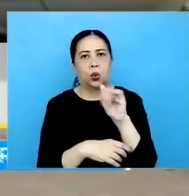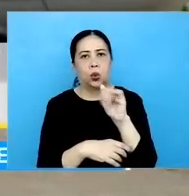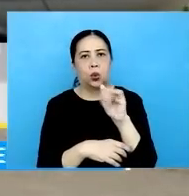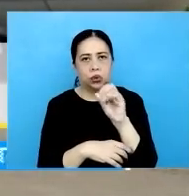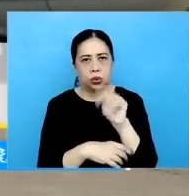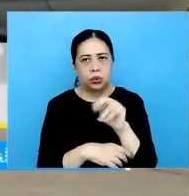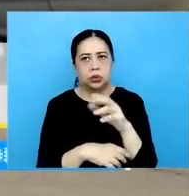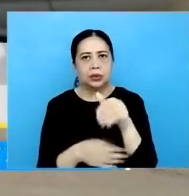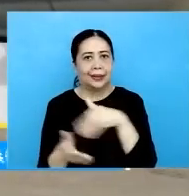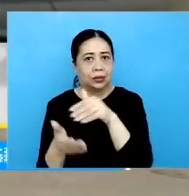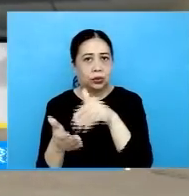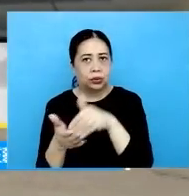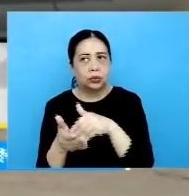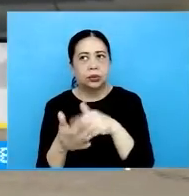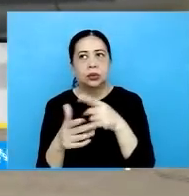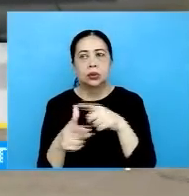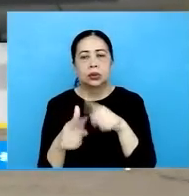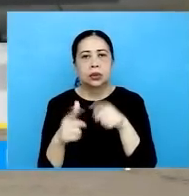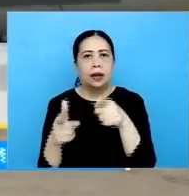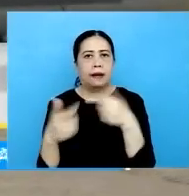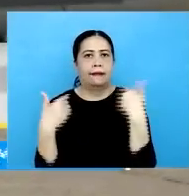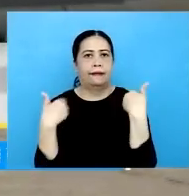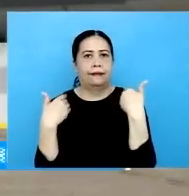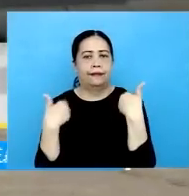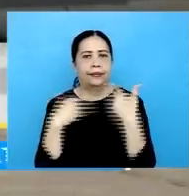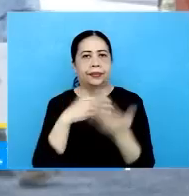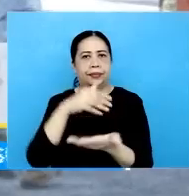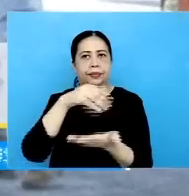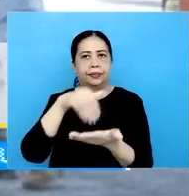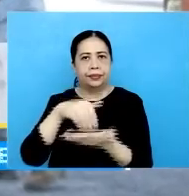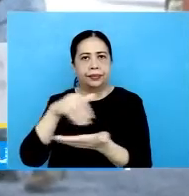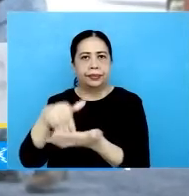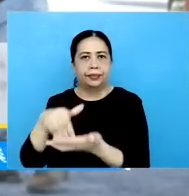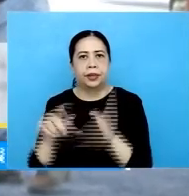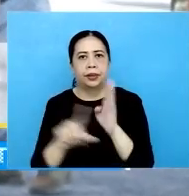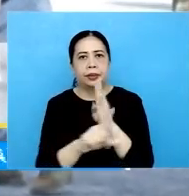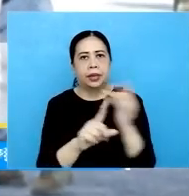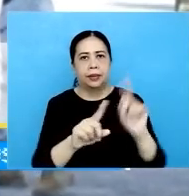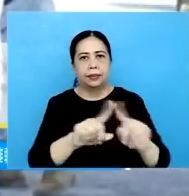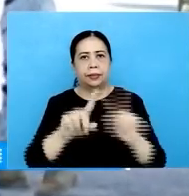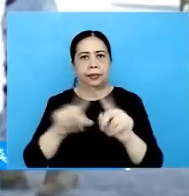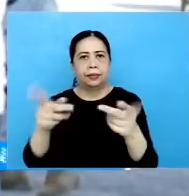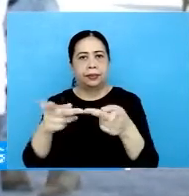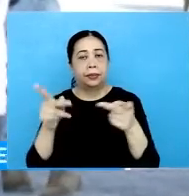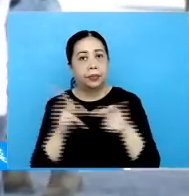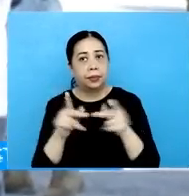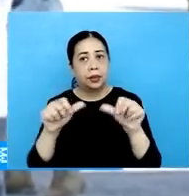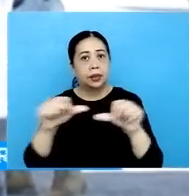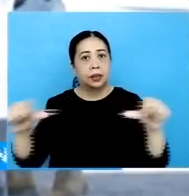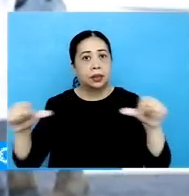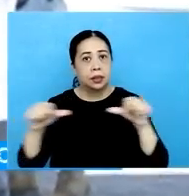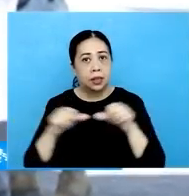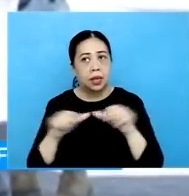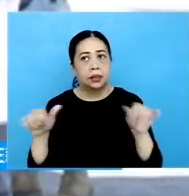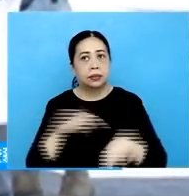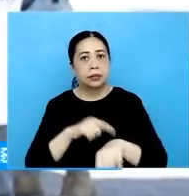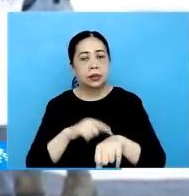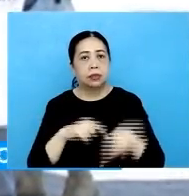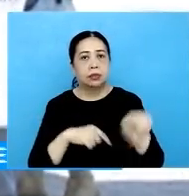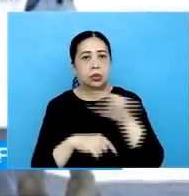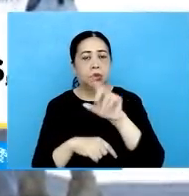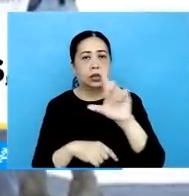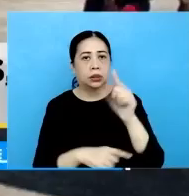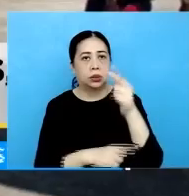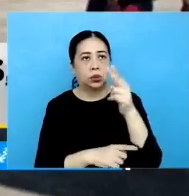evacuation centers, meron pong evacuation center ang mga barangay natin, evacuation area, at the same time yung ating mga local chief